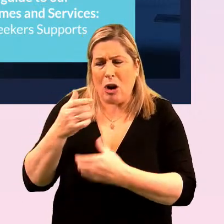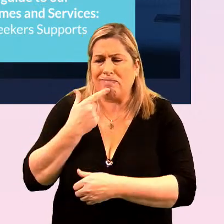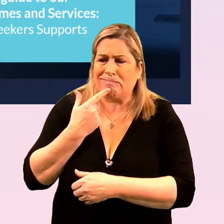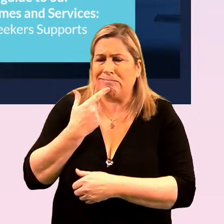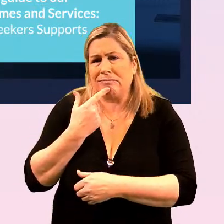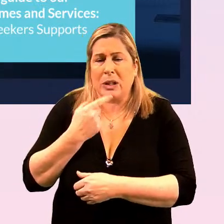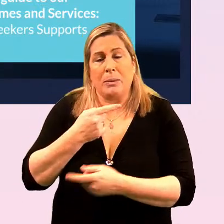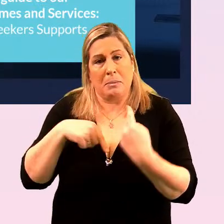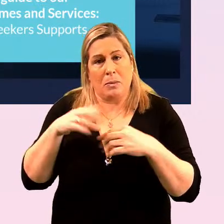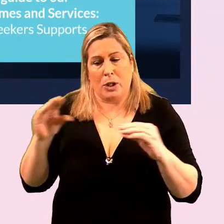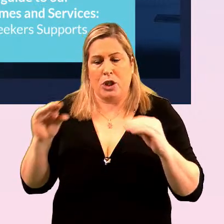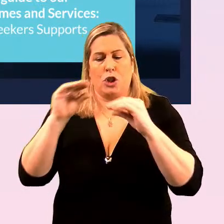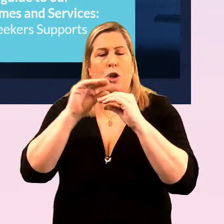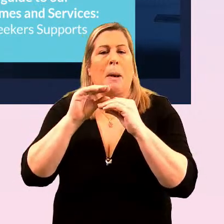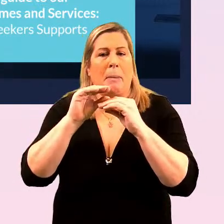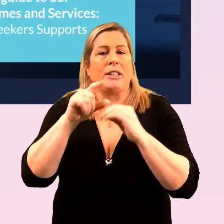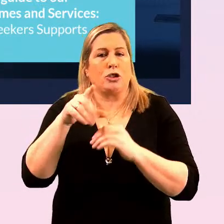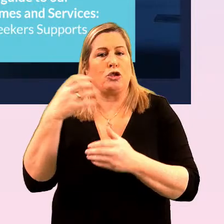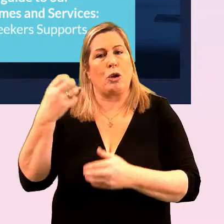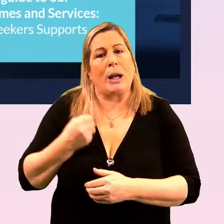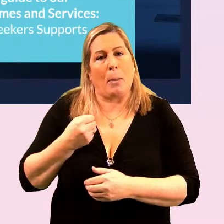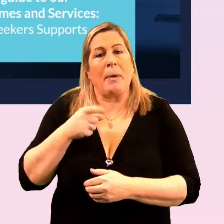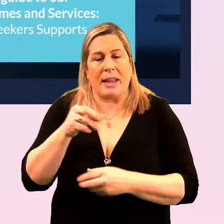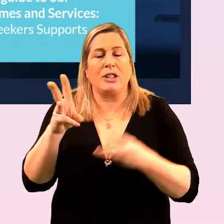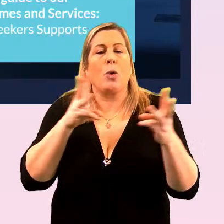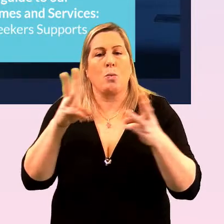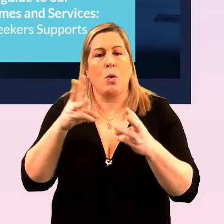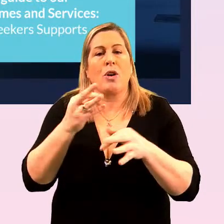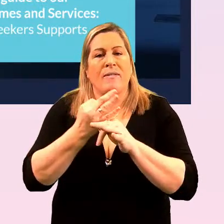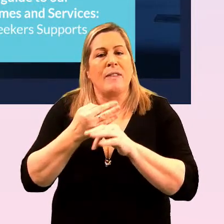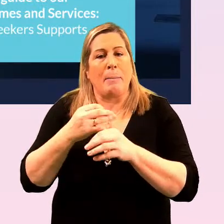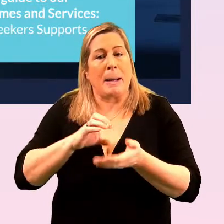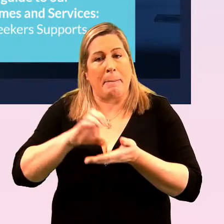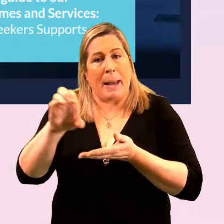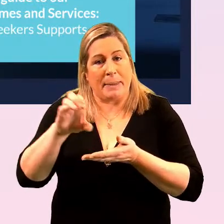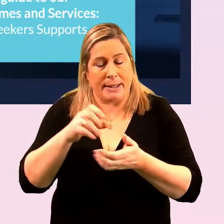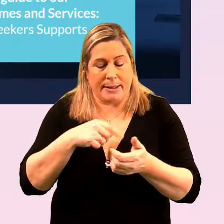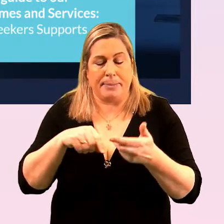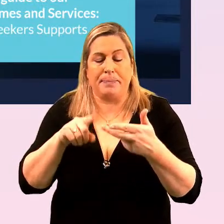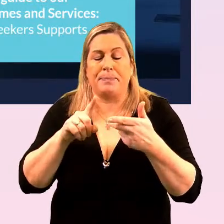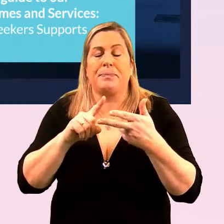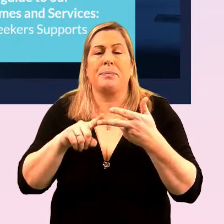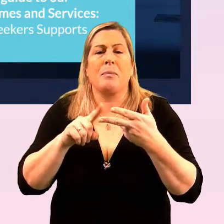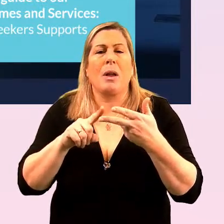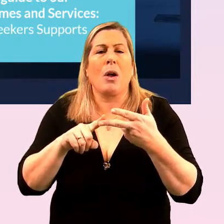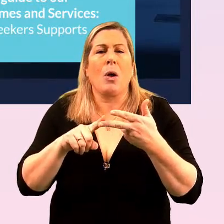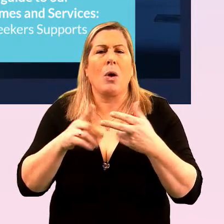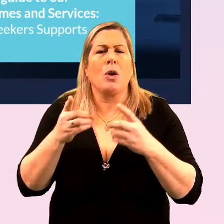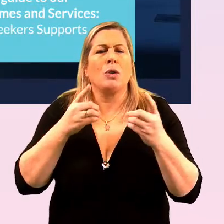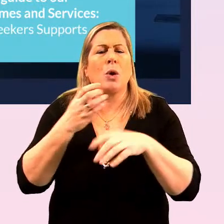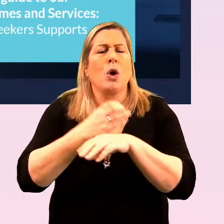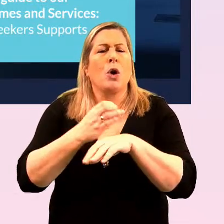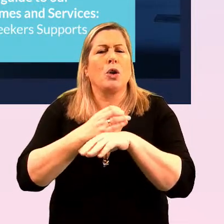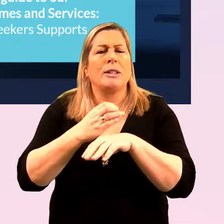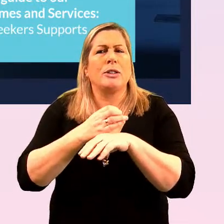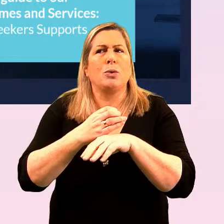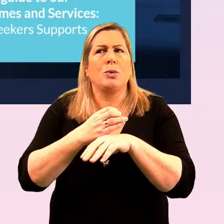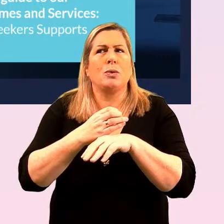income. And that is the working family payment. We also do the continued child